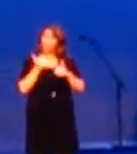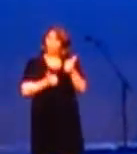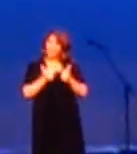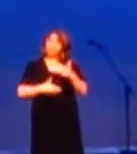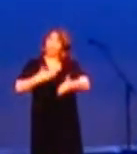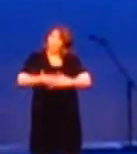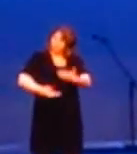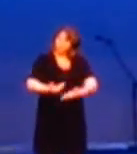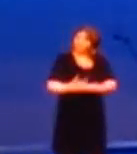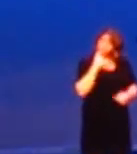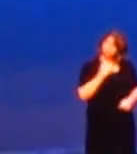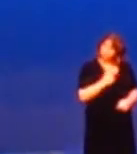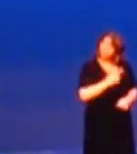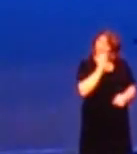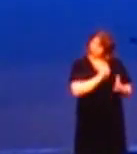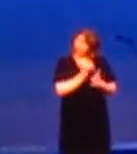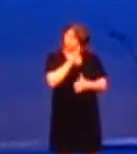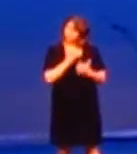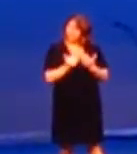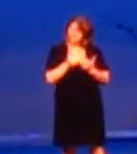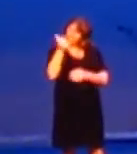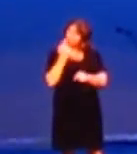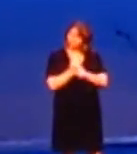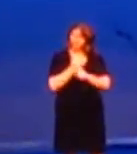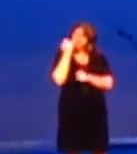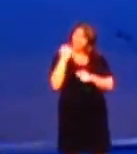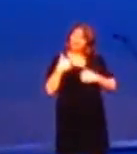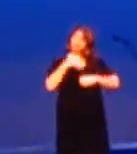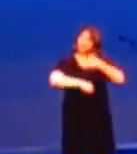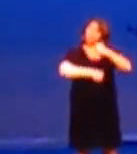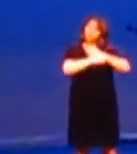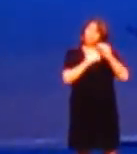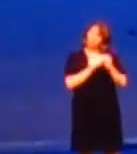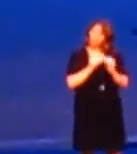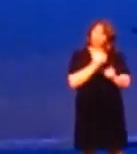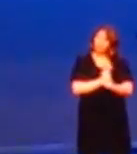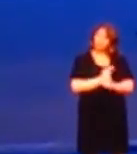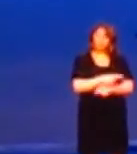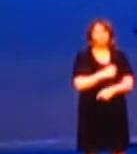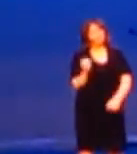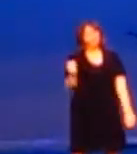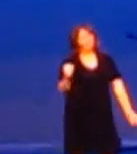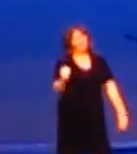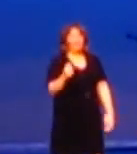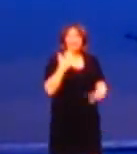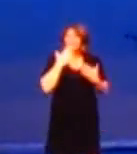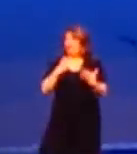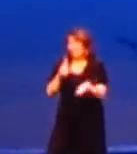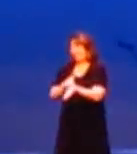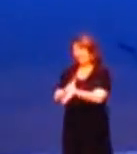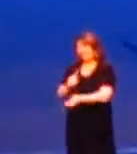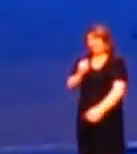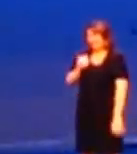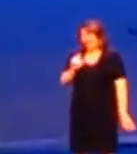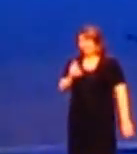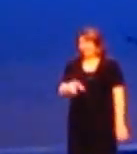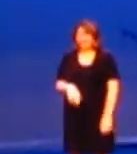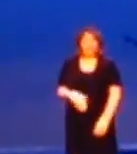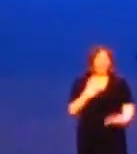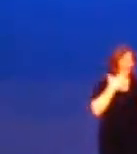in, that would have been much easier, wouldn't it? Absolutely. Well, we thank you so much, Dr. Taylor. Thank you.